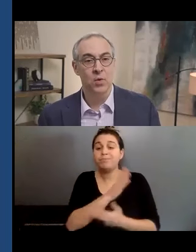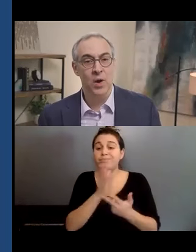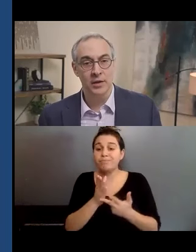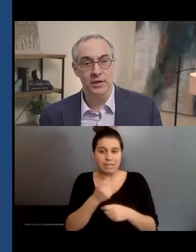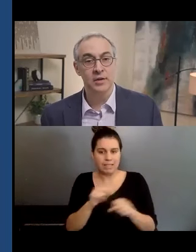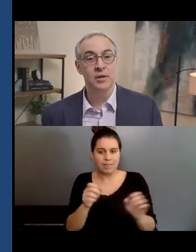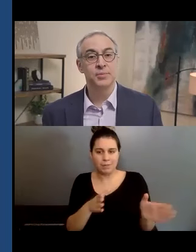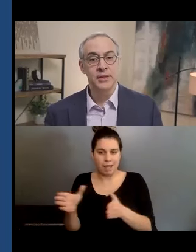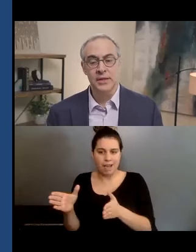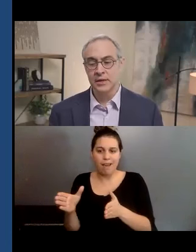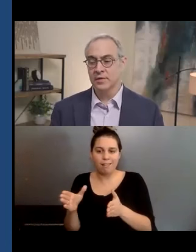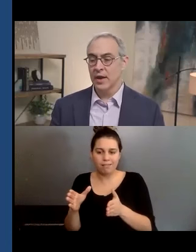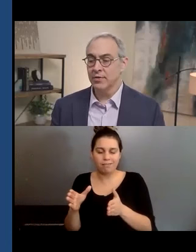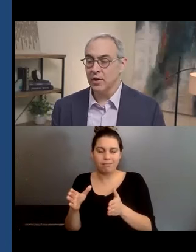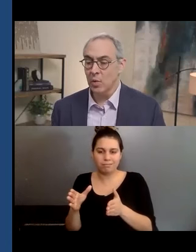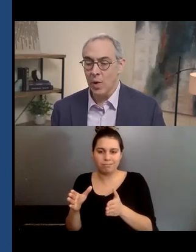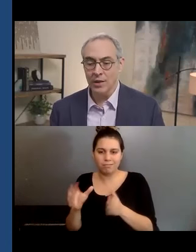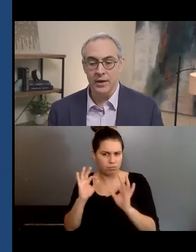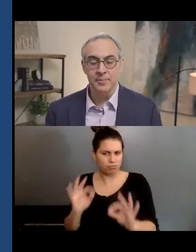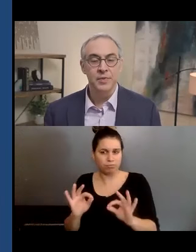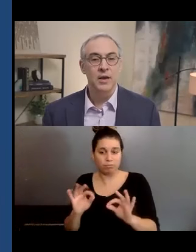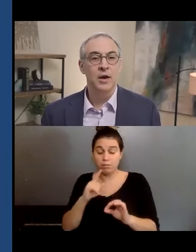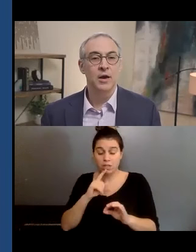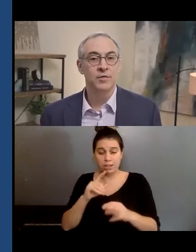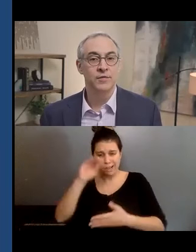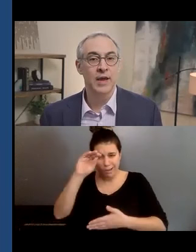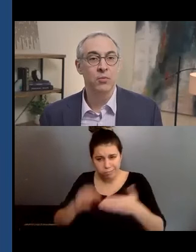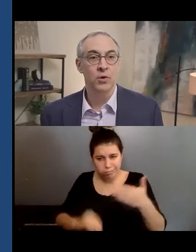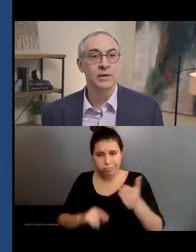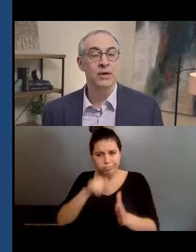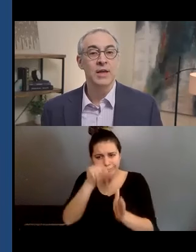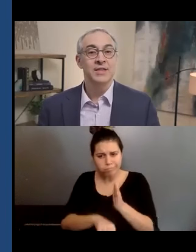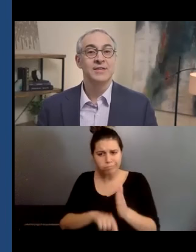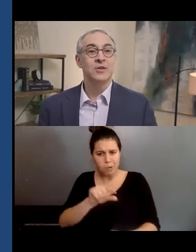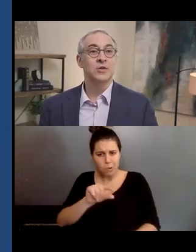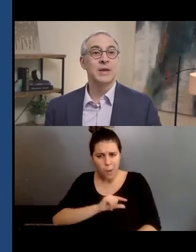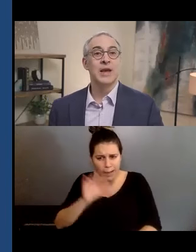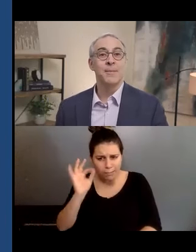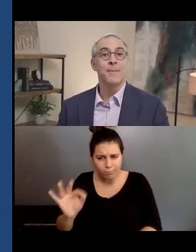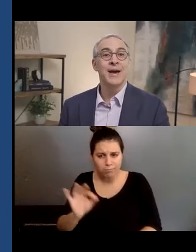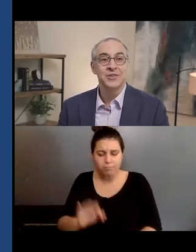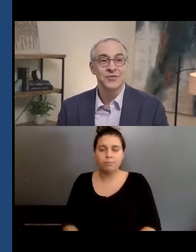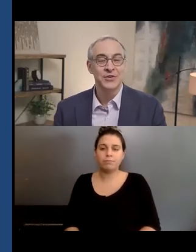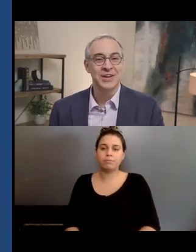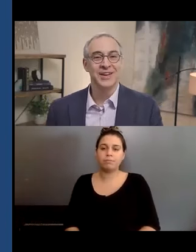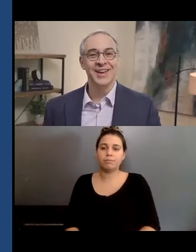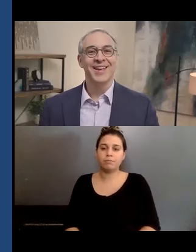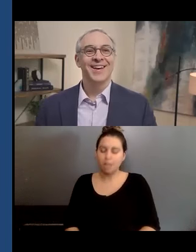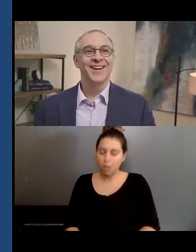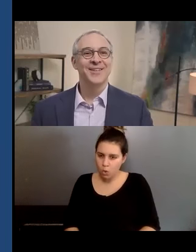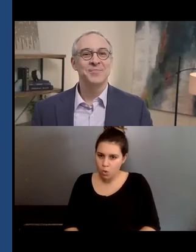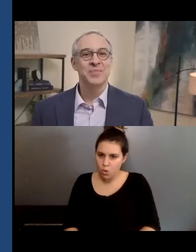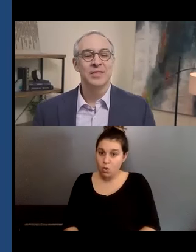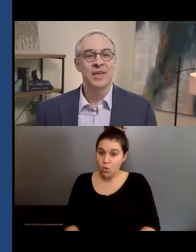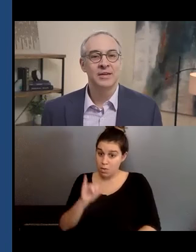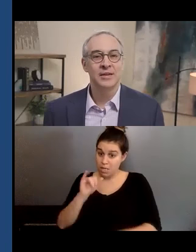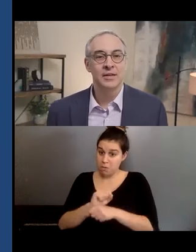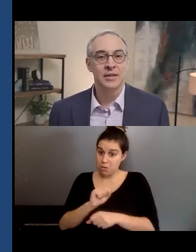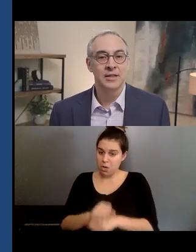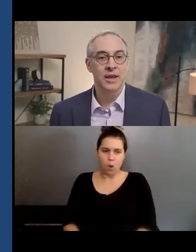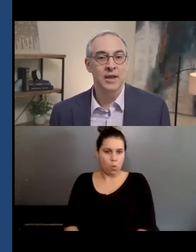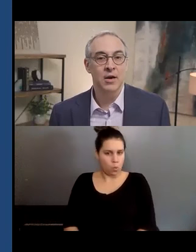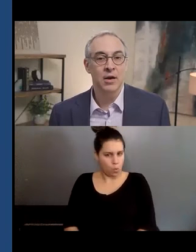plan quality, the completeness and the quality of that work. Now, this is going to be a massive undertaking